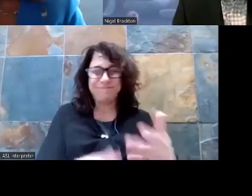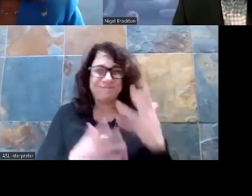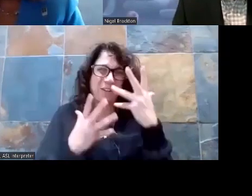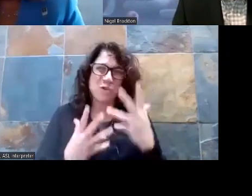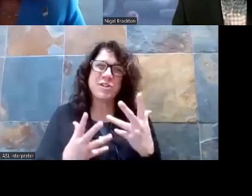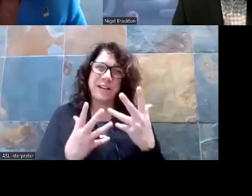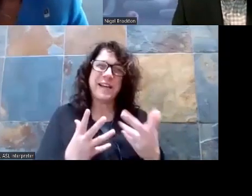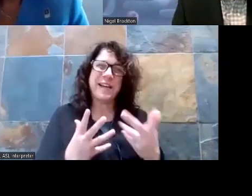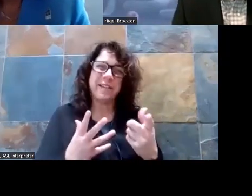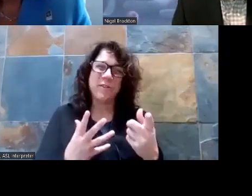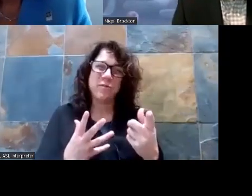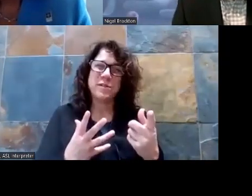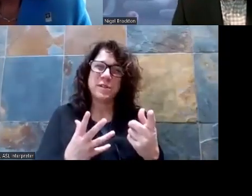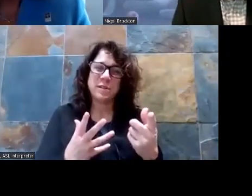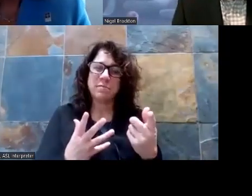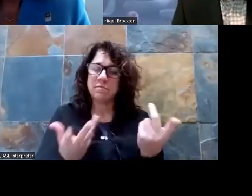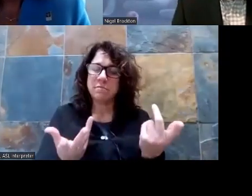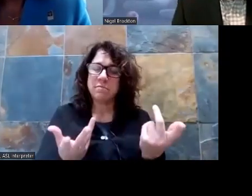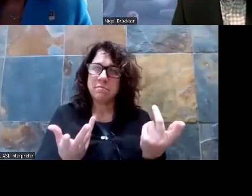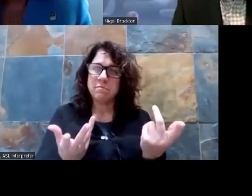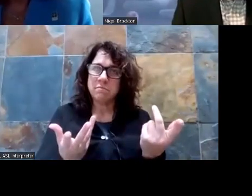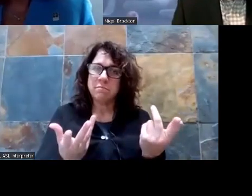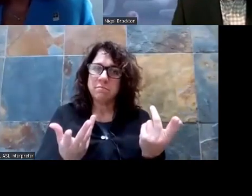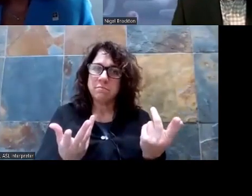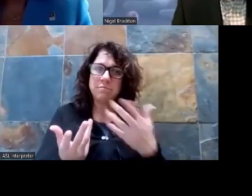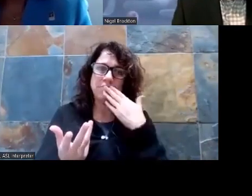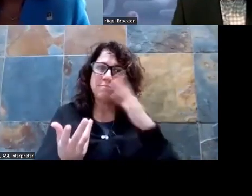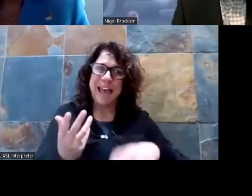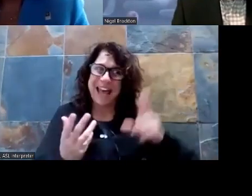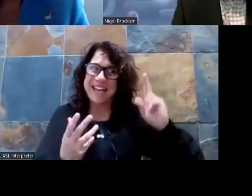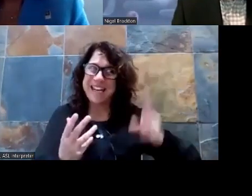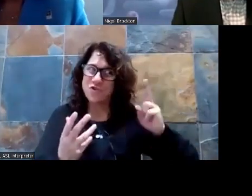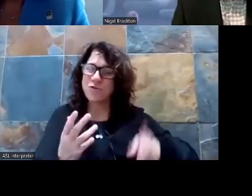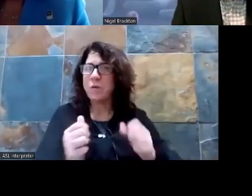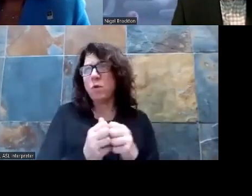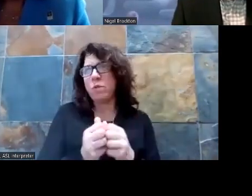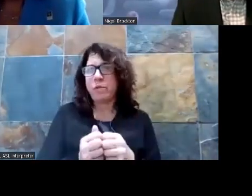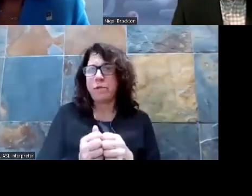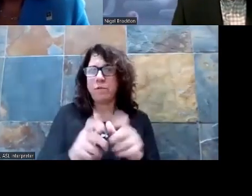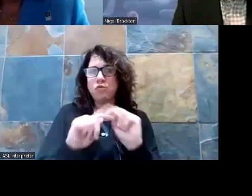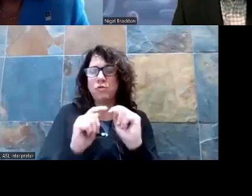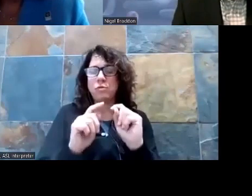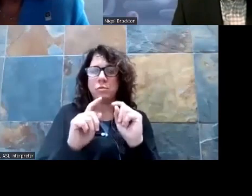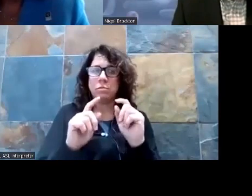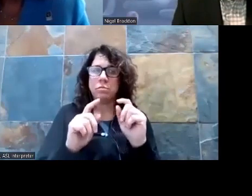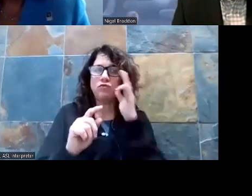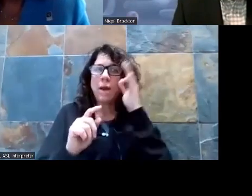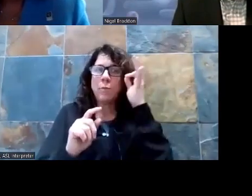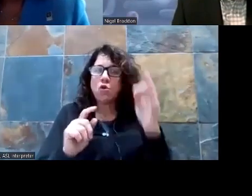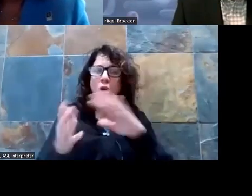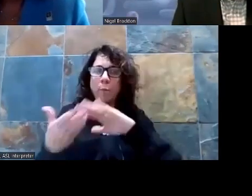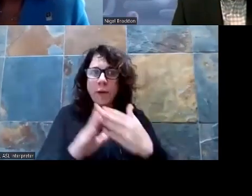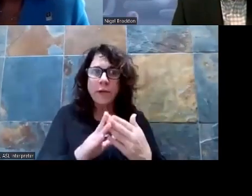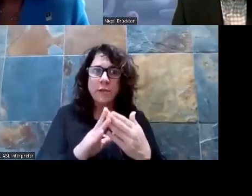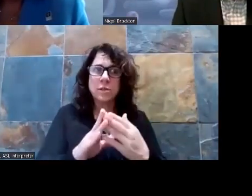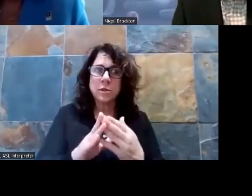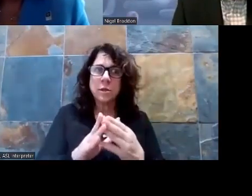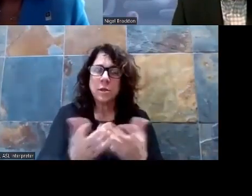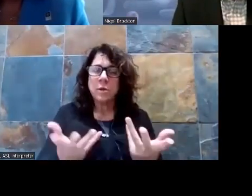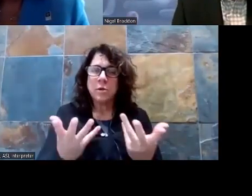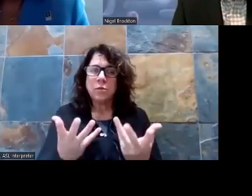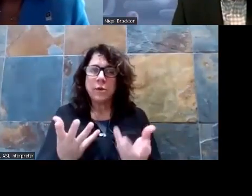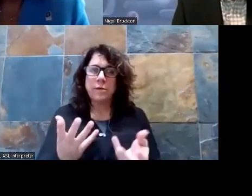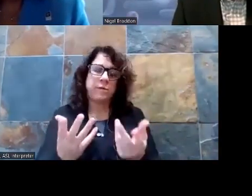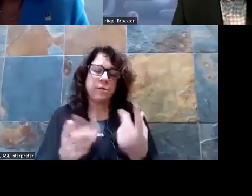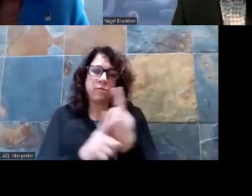unfortunately, there's a very bad history with tribal communities, with the influx of commodity